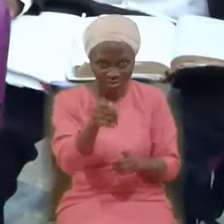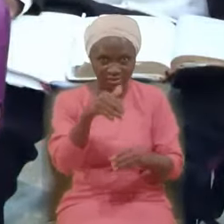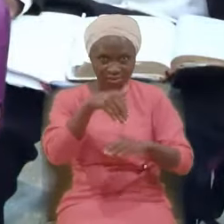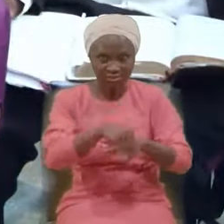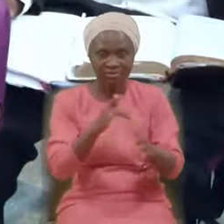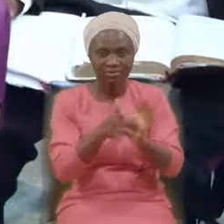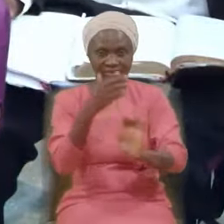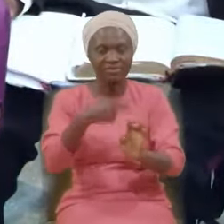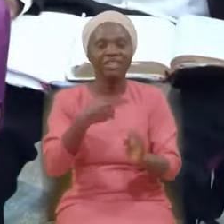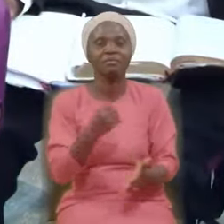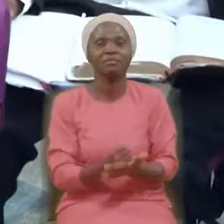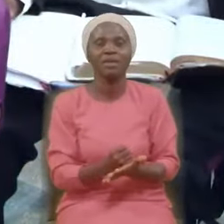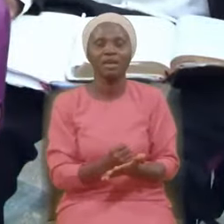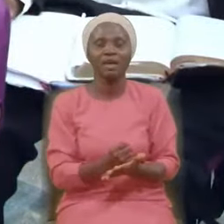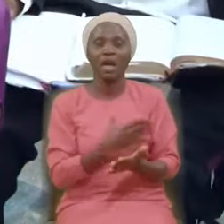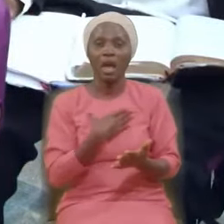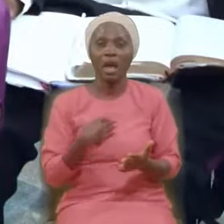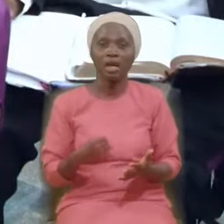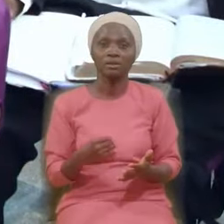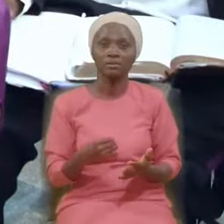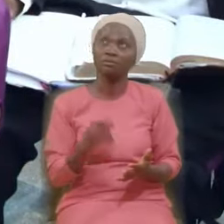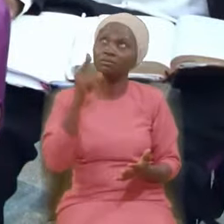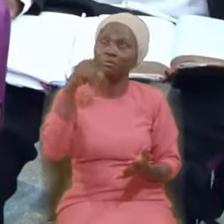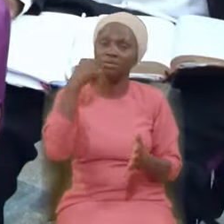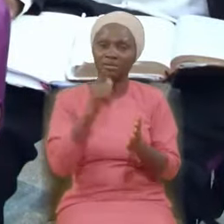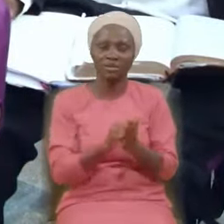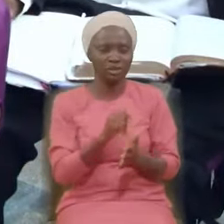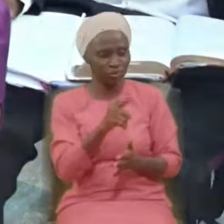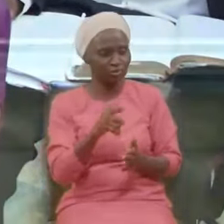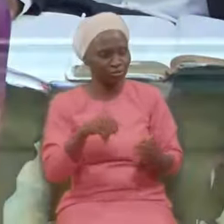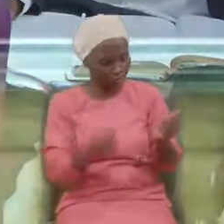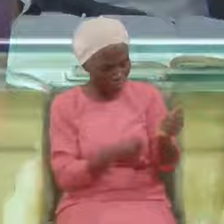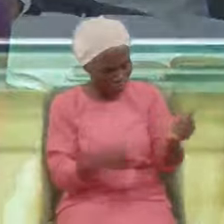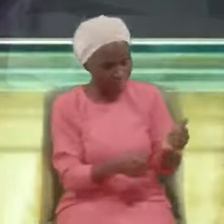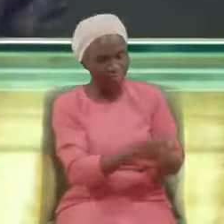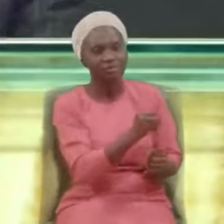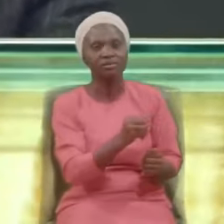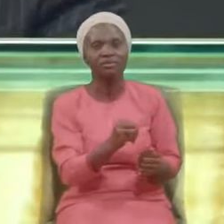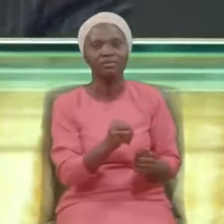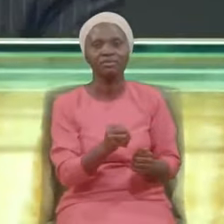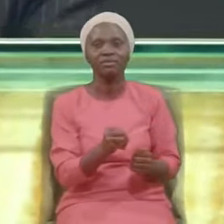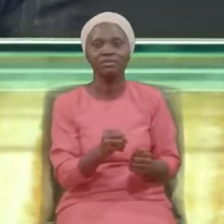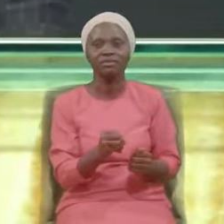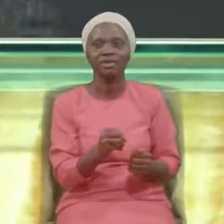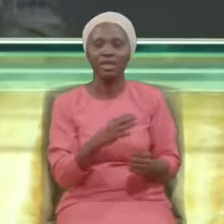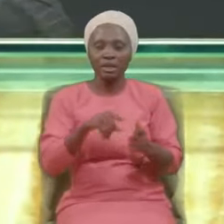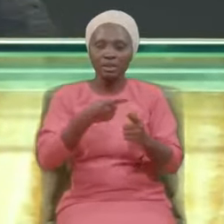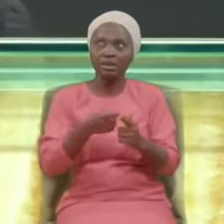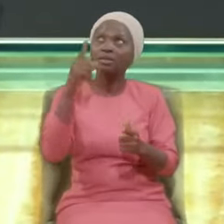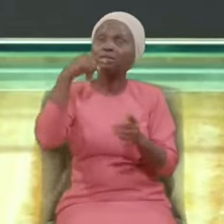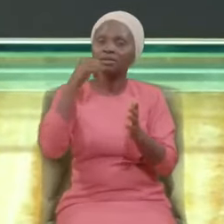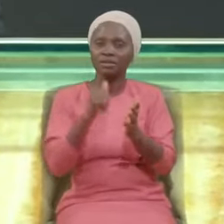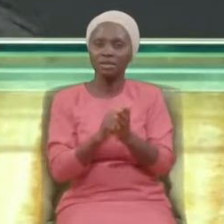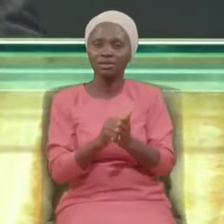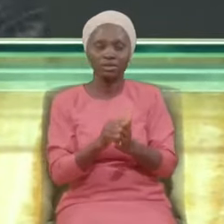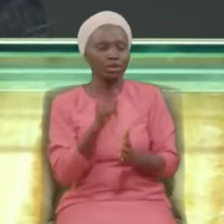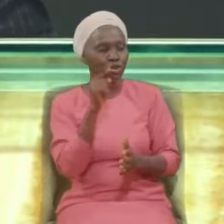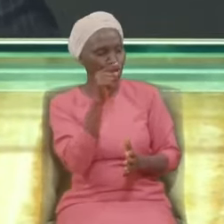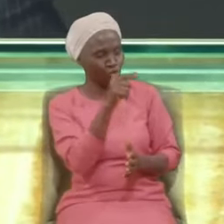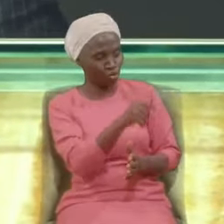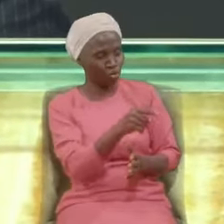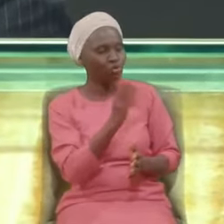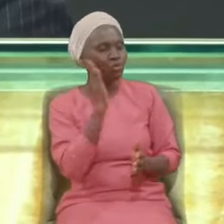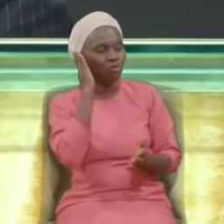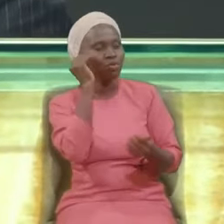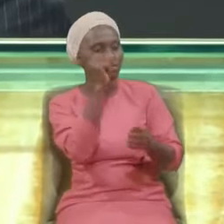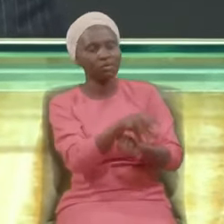And he said, pursue one. Then he said, you will overtake